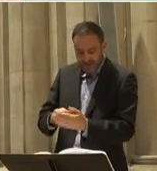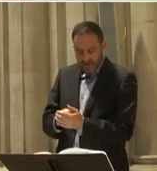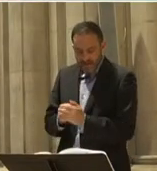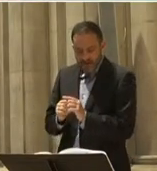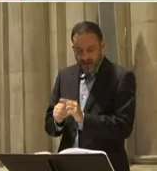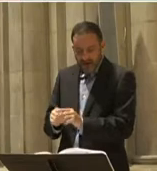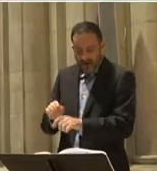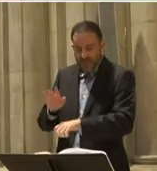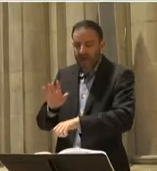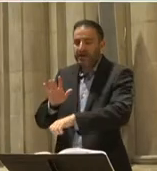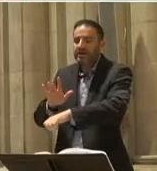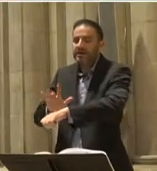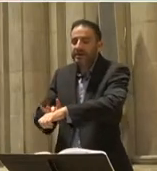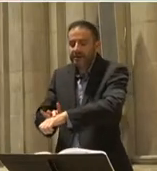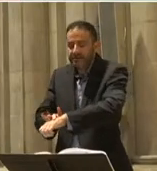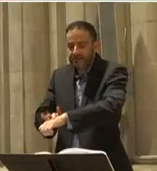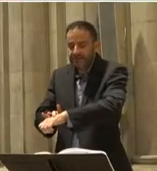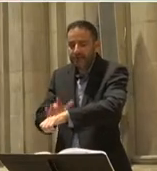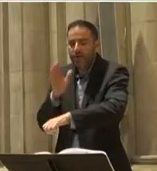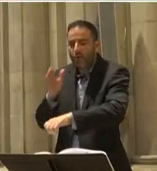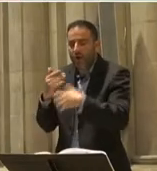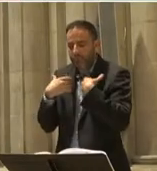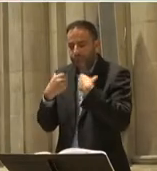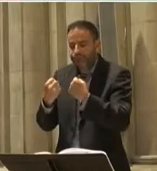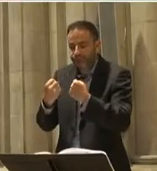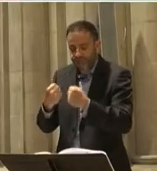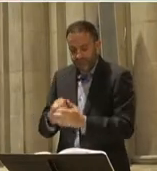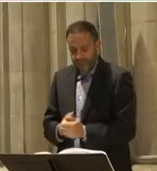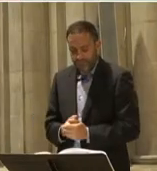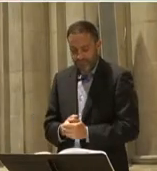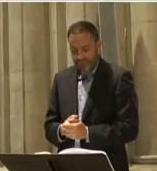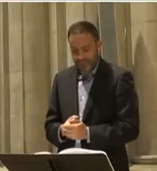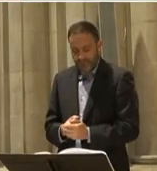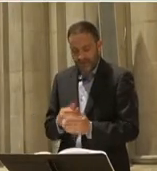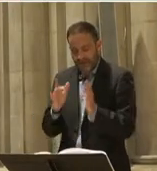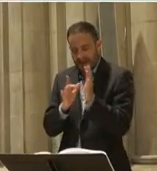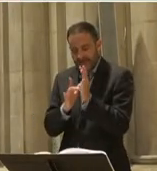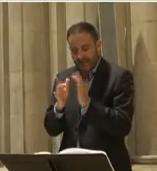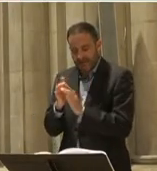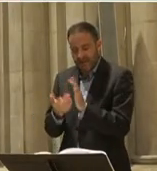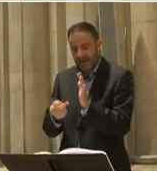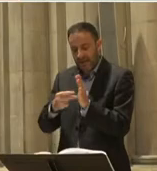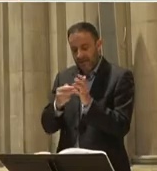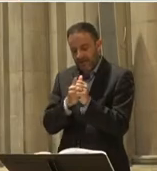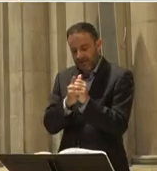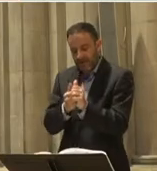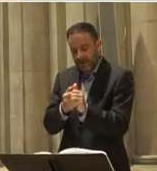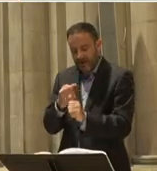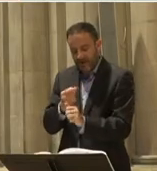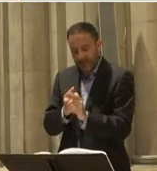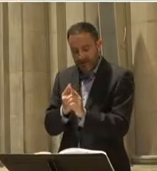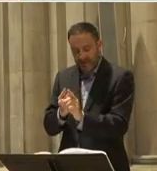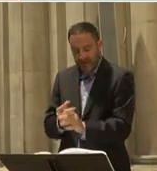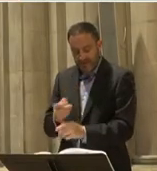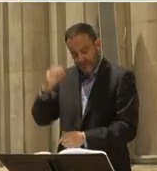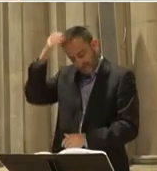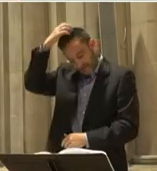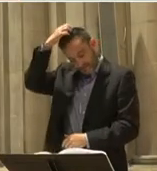but come and lay your hand on her and she will live. And Jesus got up and followed him with his